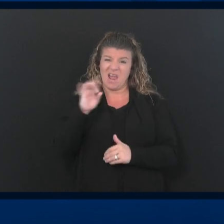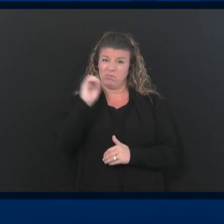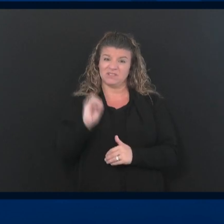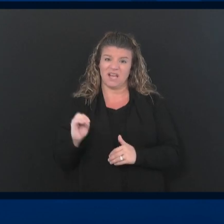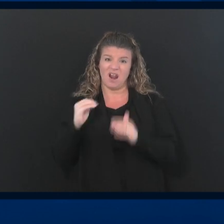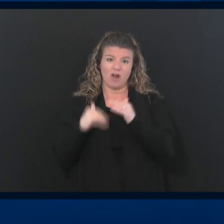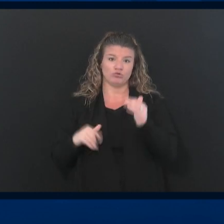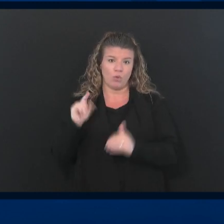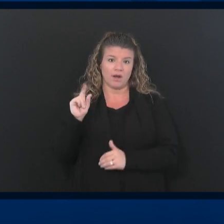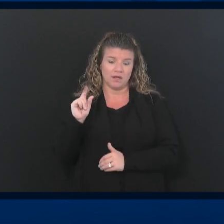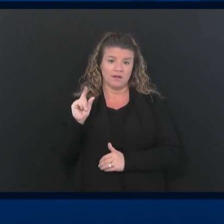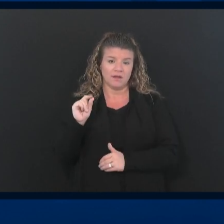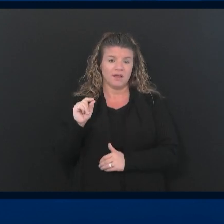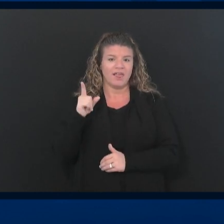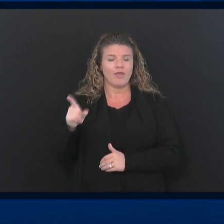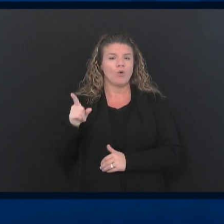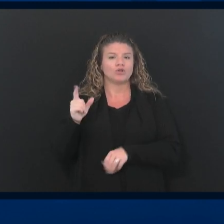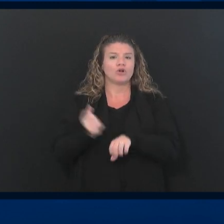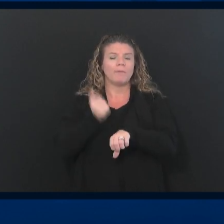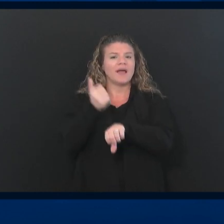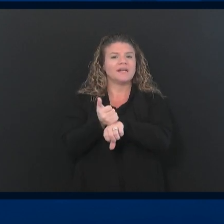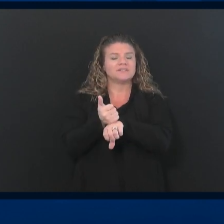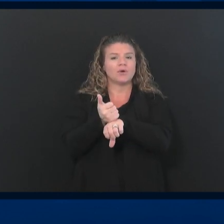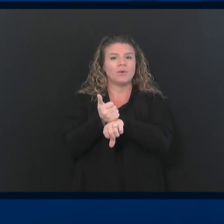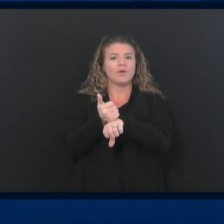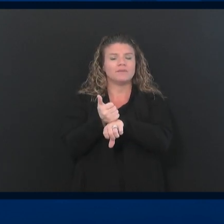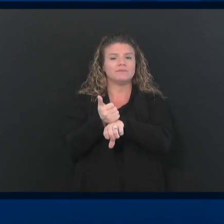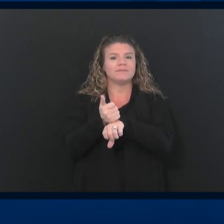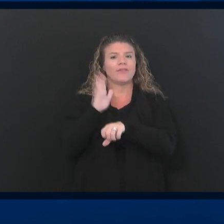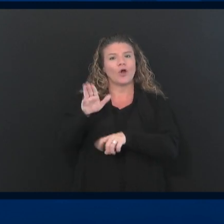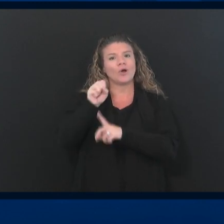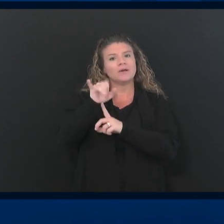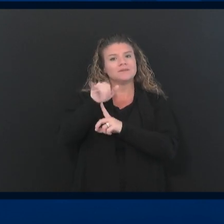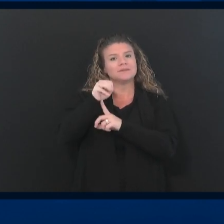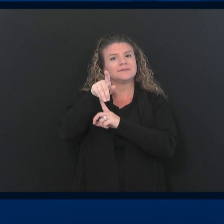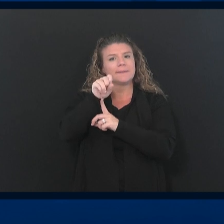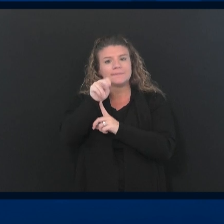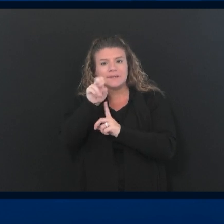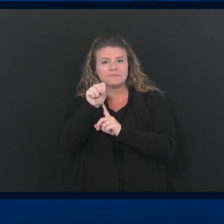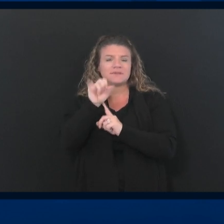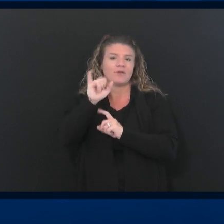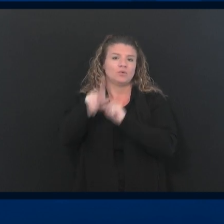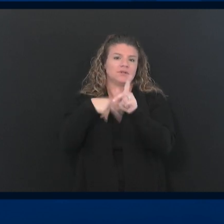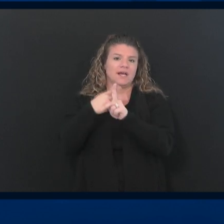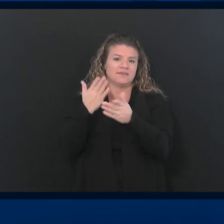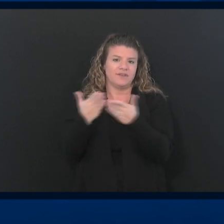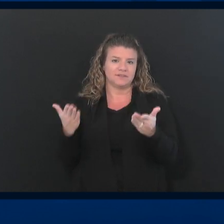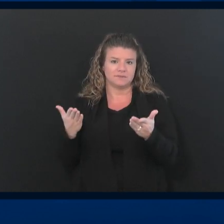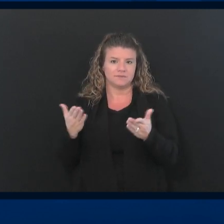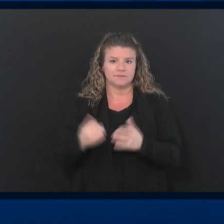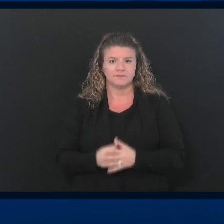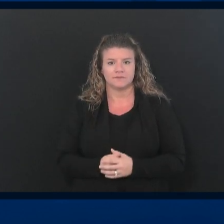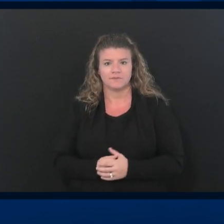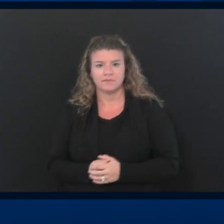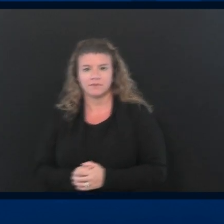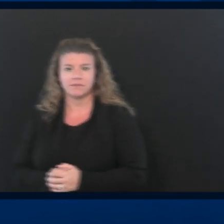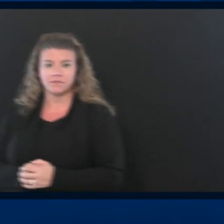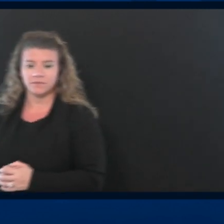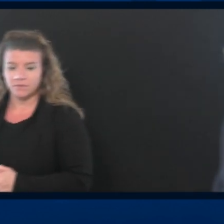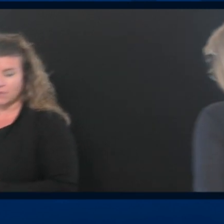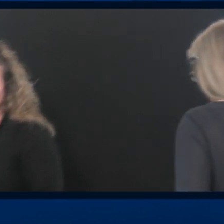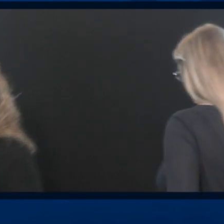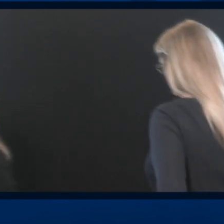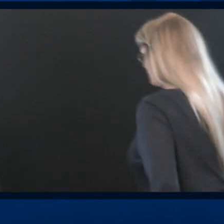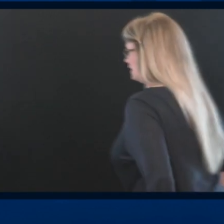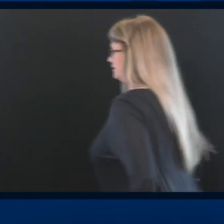under 20. And those would be based on the symptoms and those types of things for the testing. The right-hand